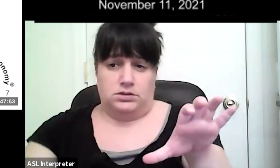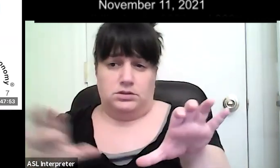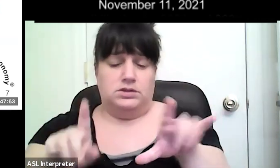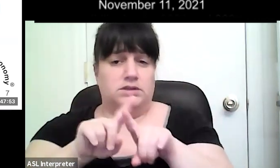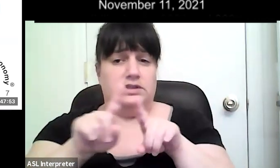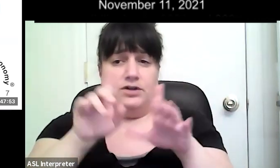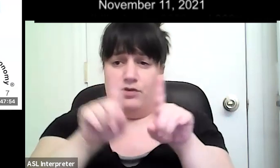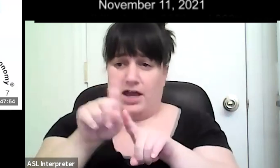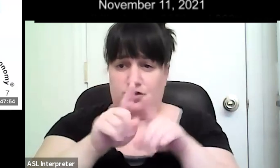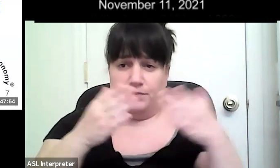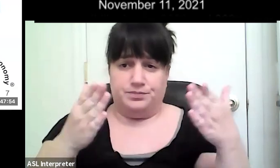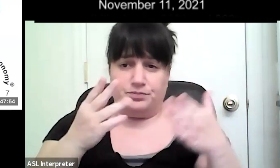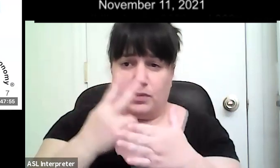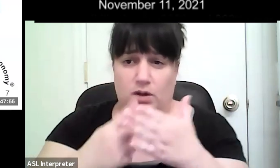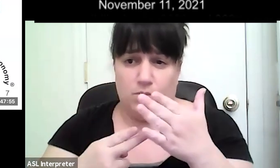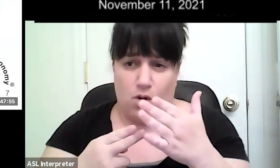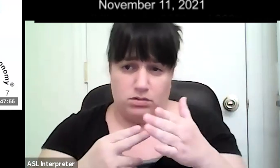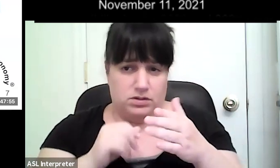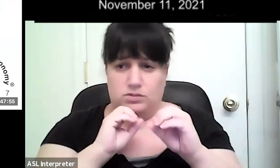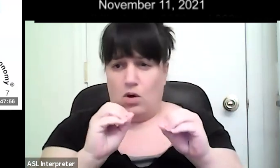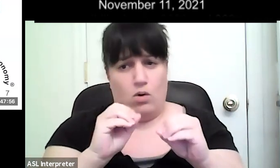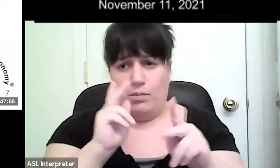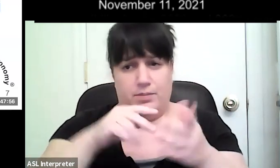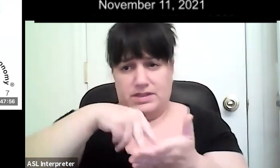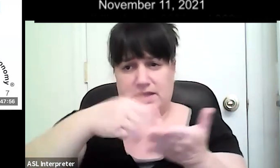objects. Both tables are unstaffed.